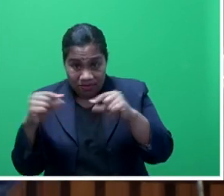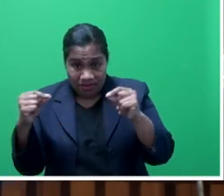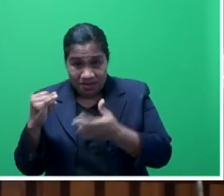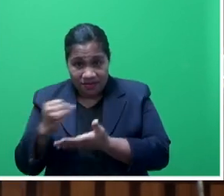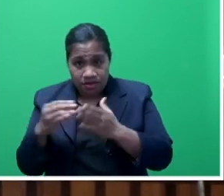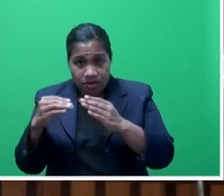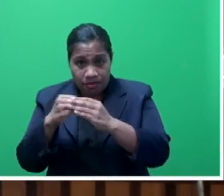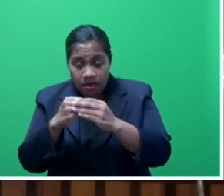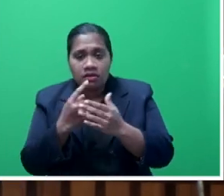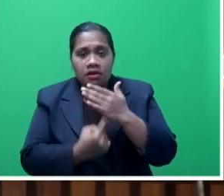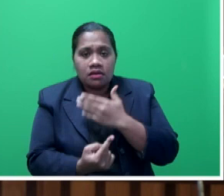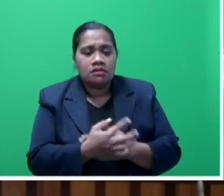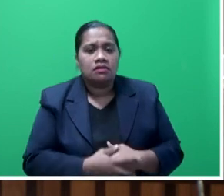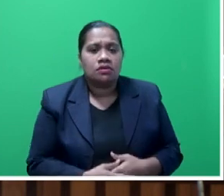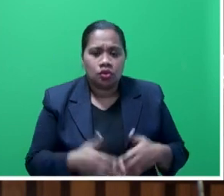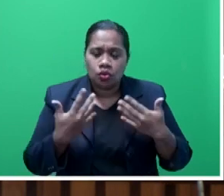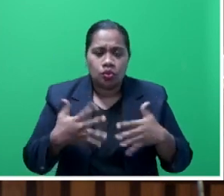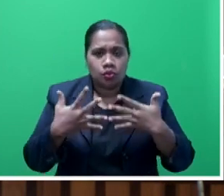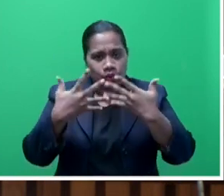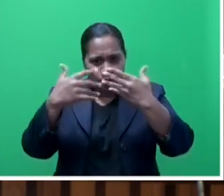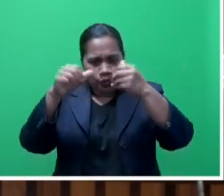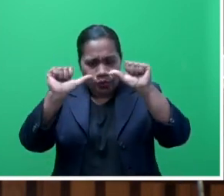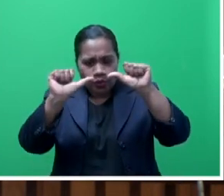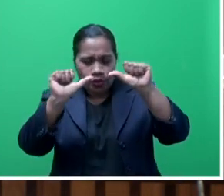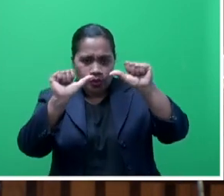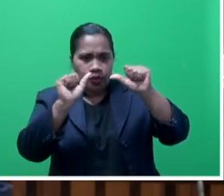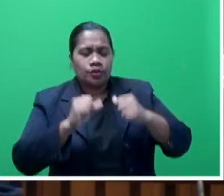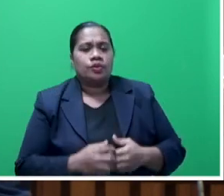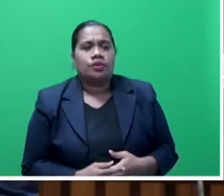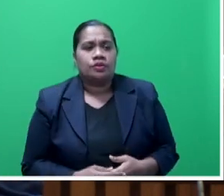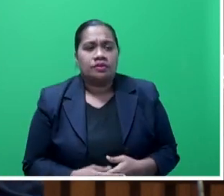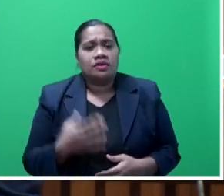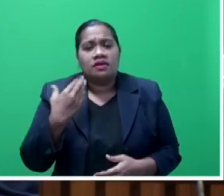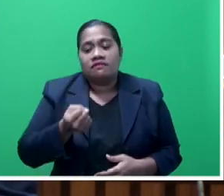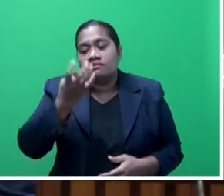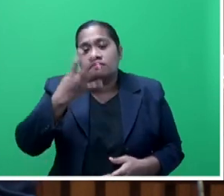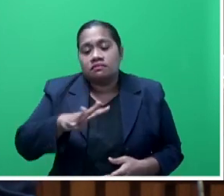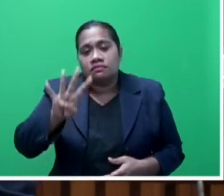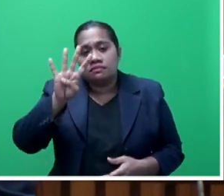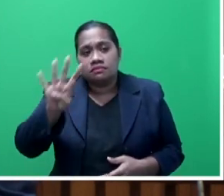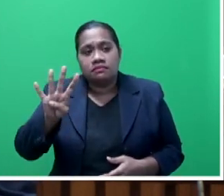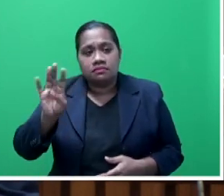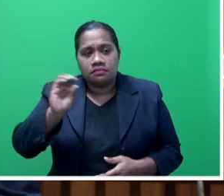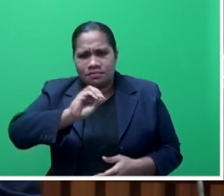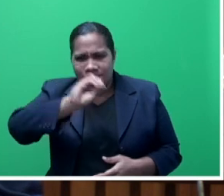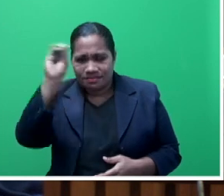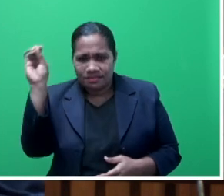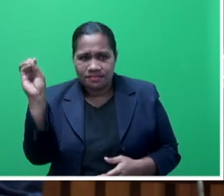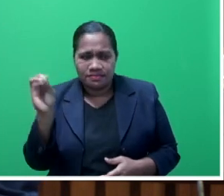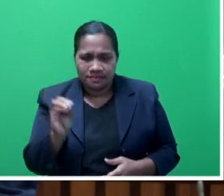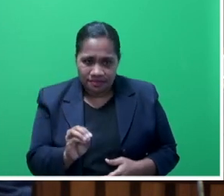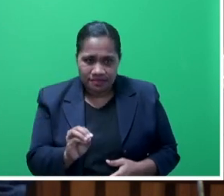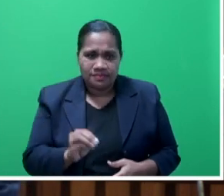now, made a bid, successful bid, and have acquired 44% of EFL. They've paid